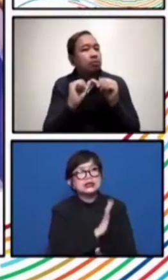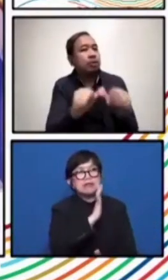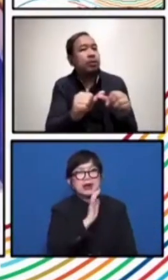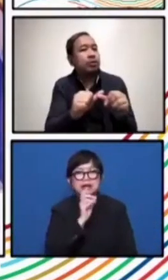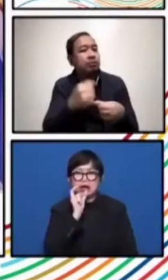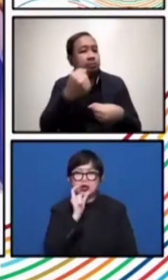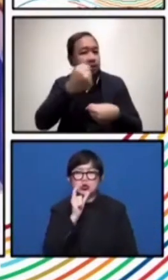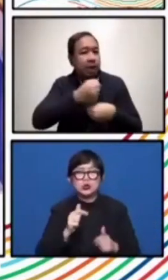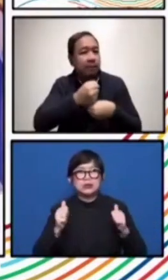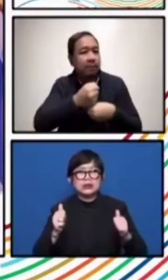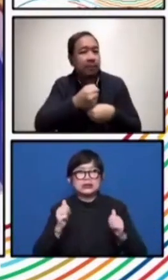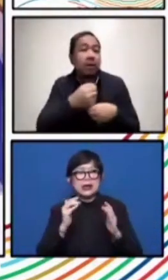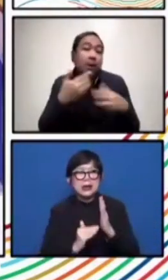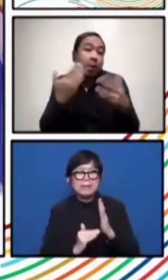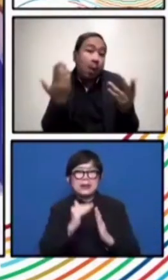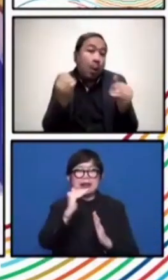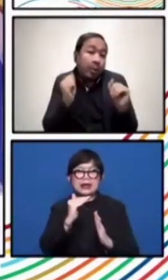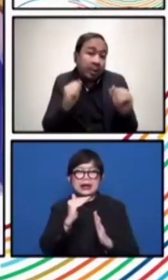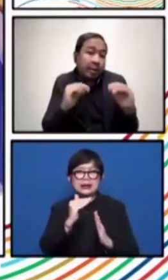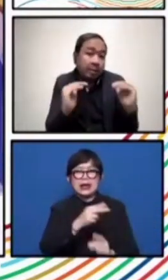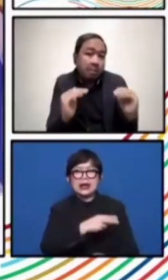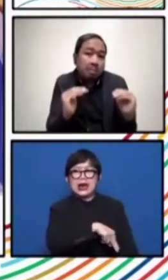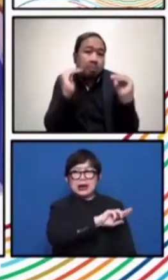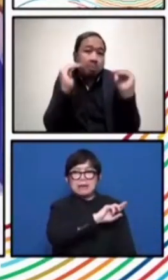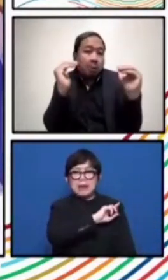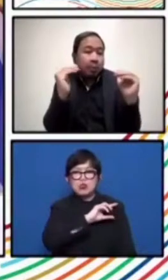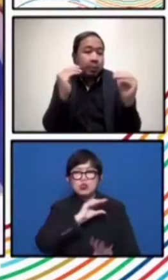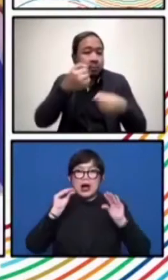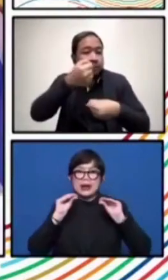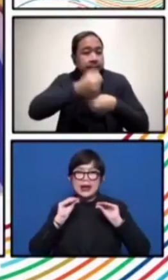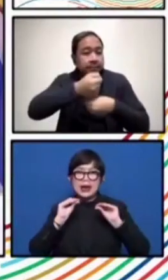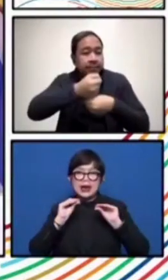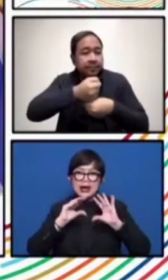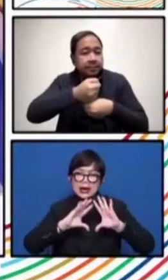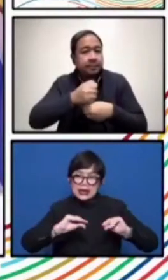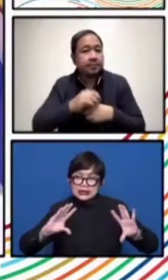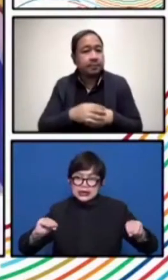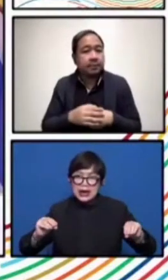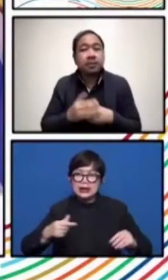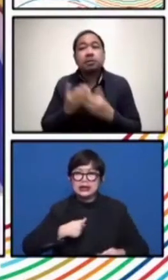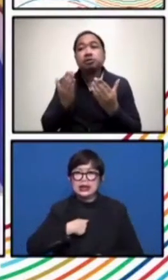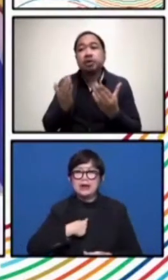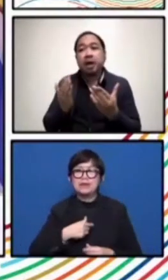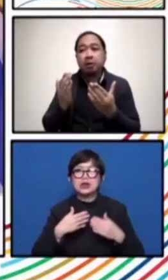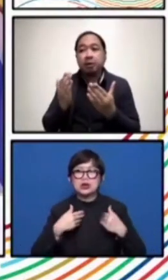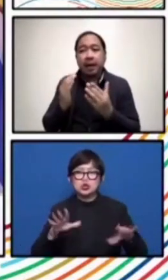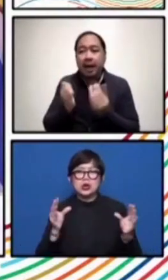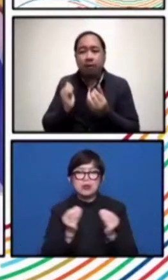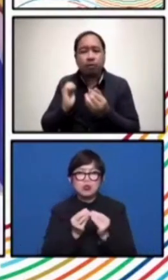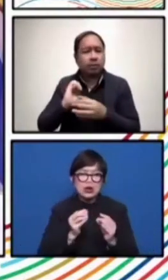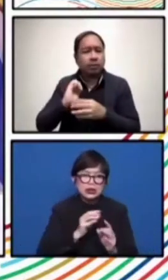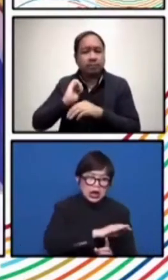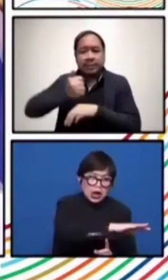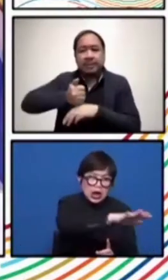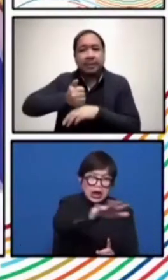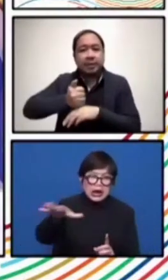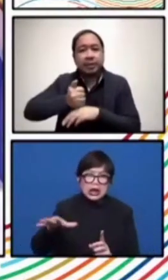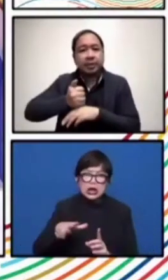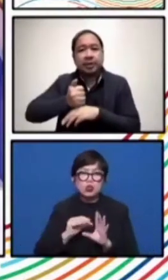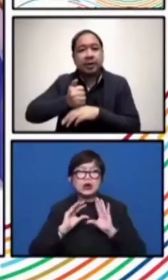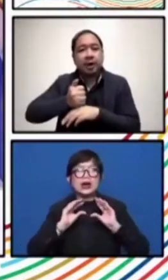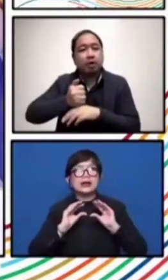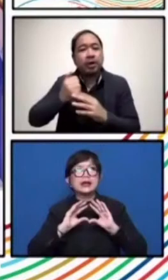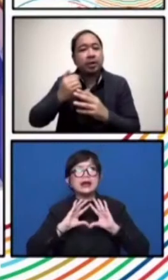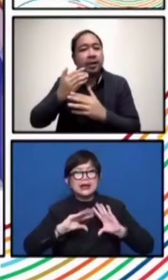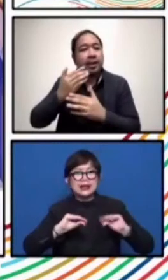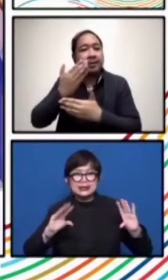this what we have done is to create the disability inclusive work environment um more than one